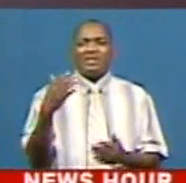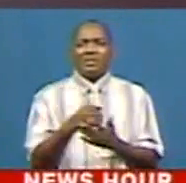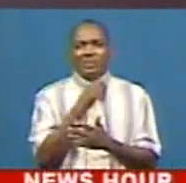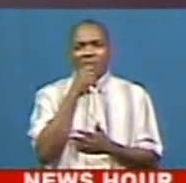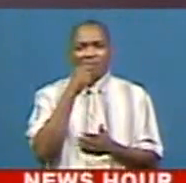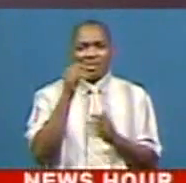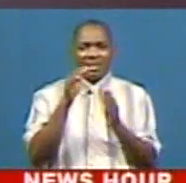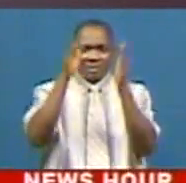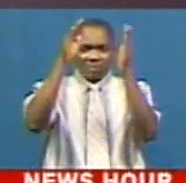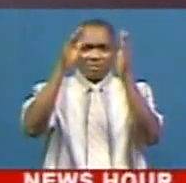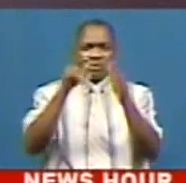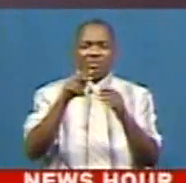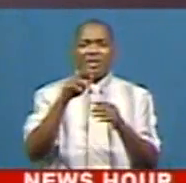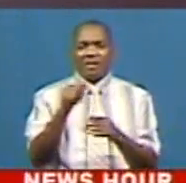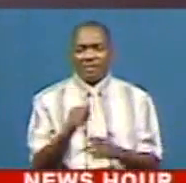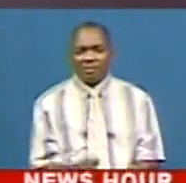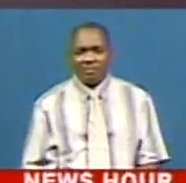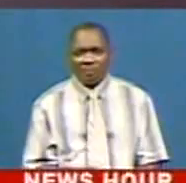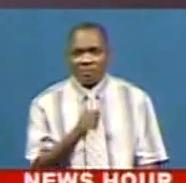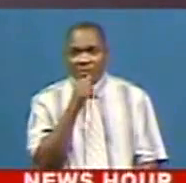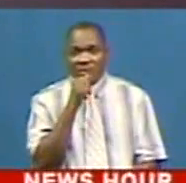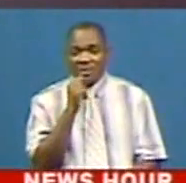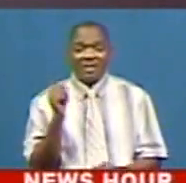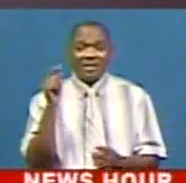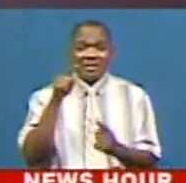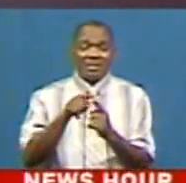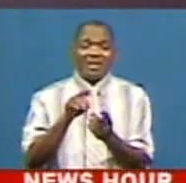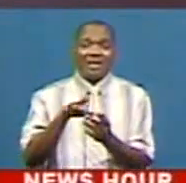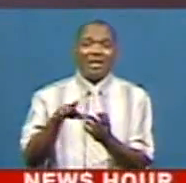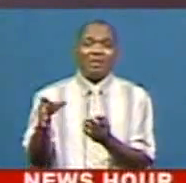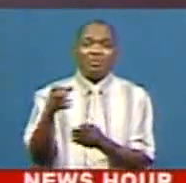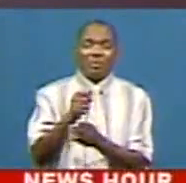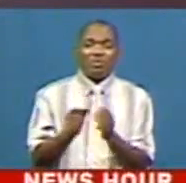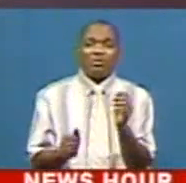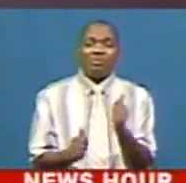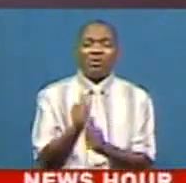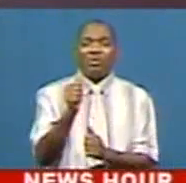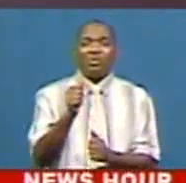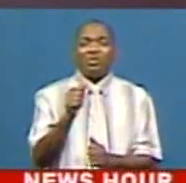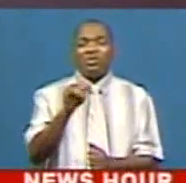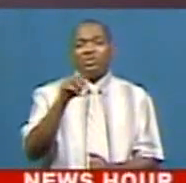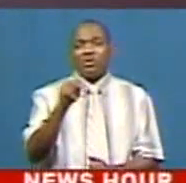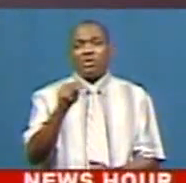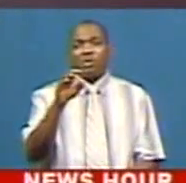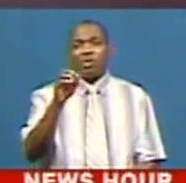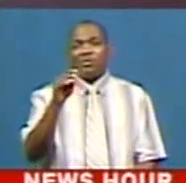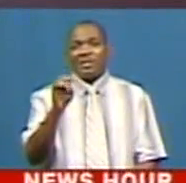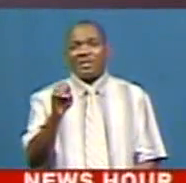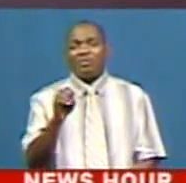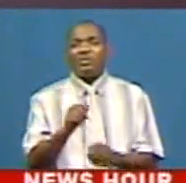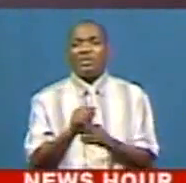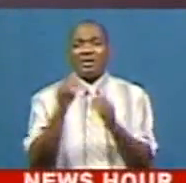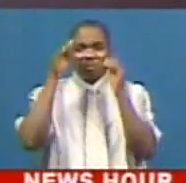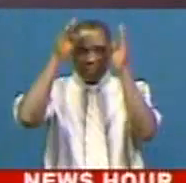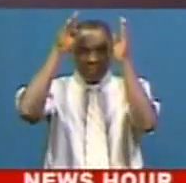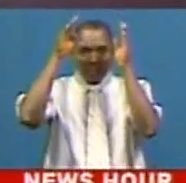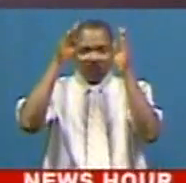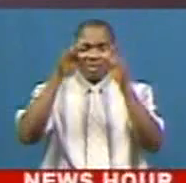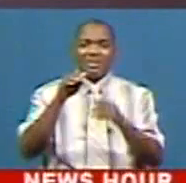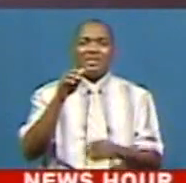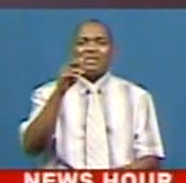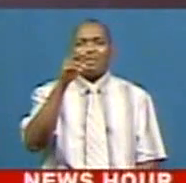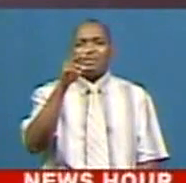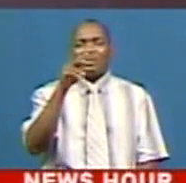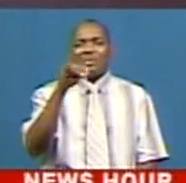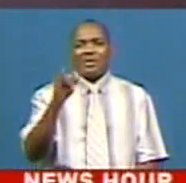the Archdiocese of Accra. Until his appointment, Most Reverend John Bonaventure Kwofie was the Bishop of the